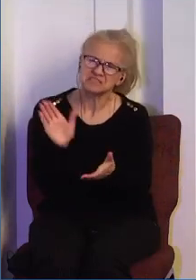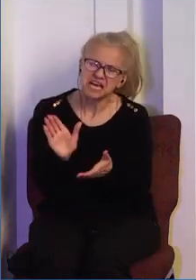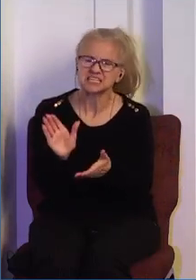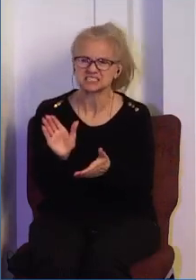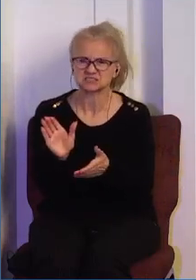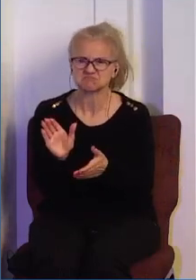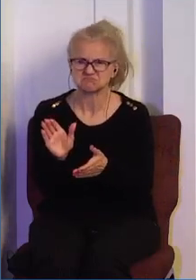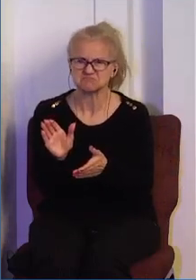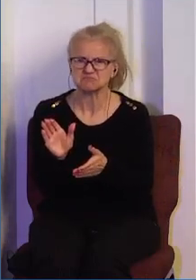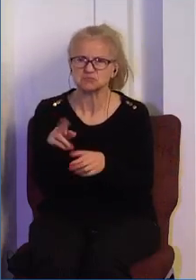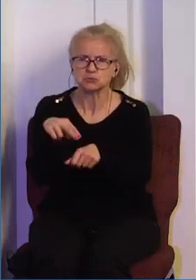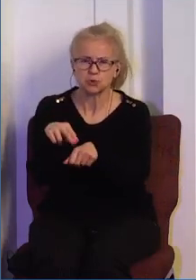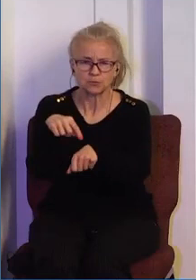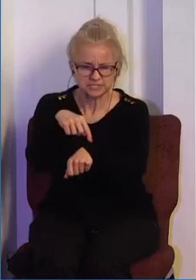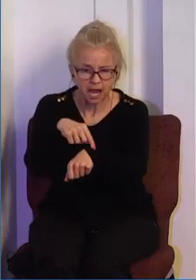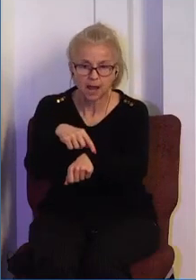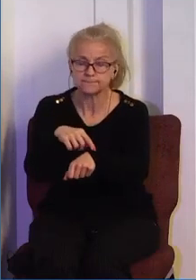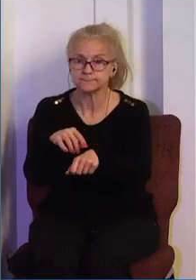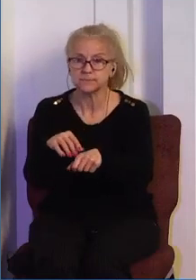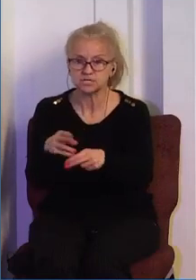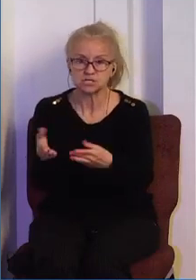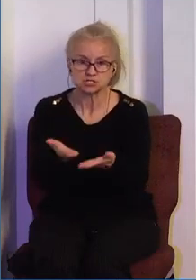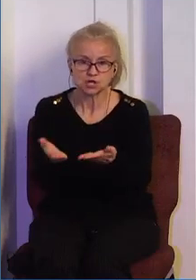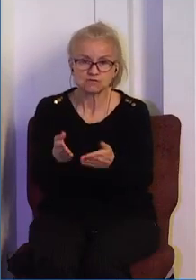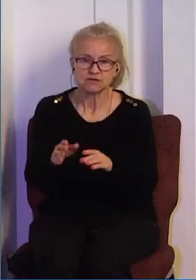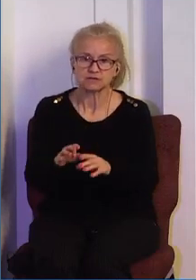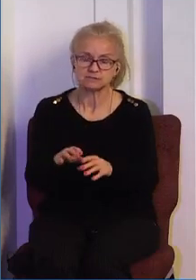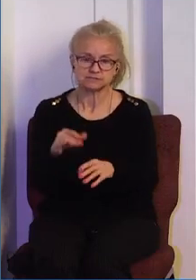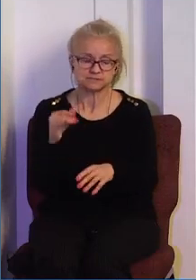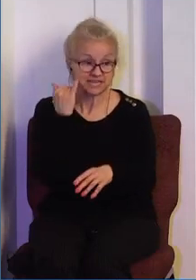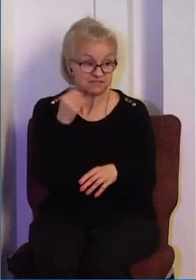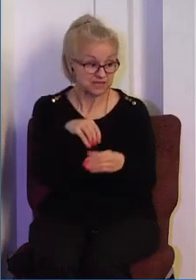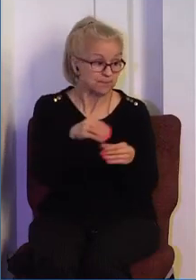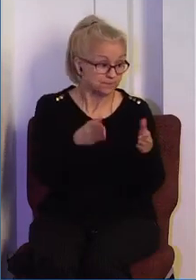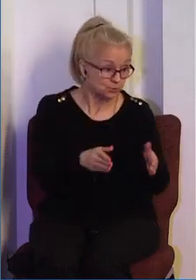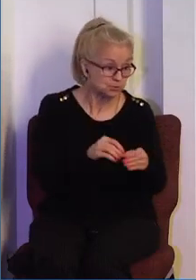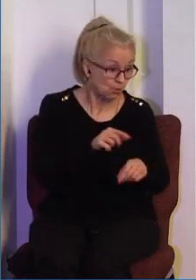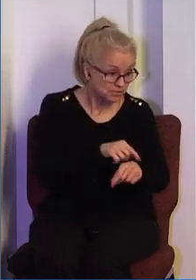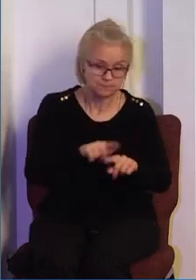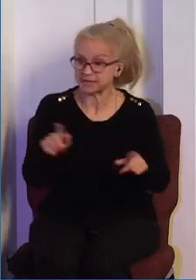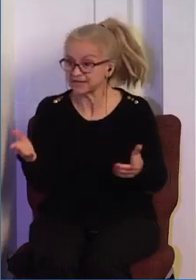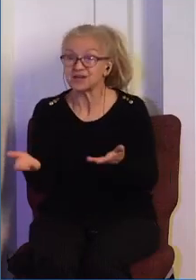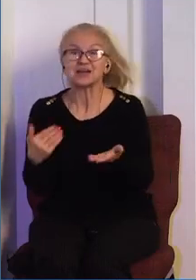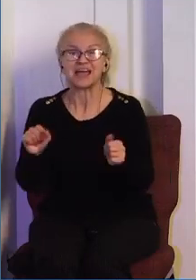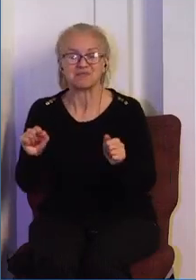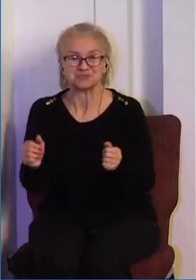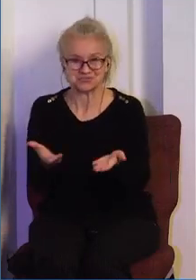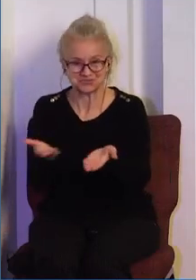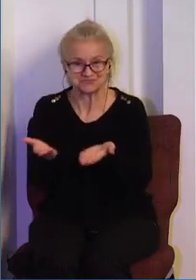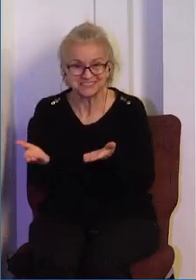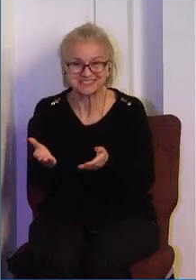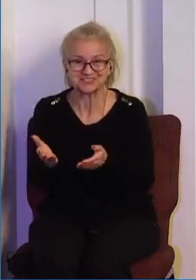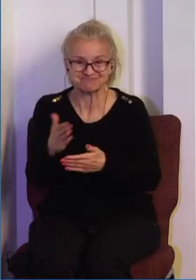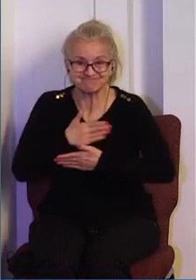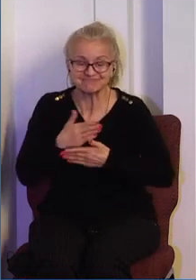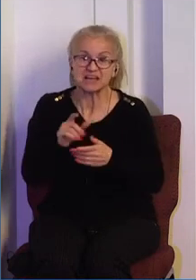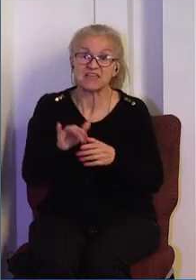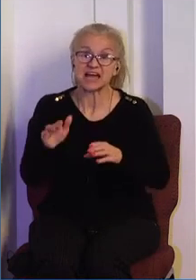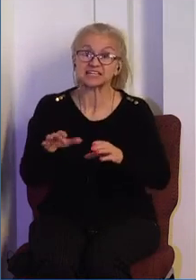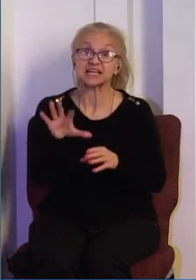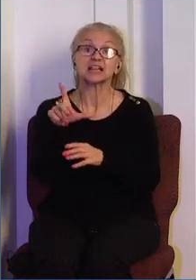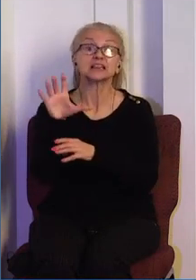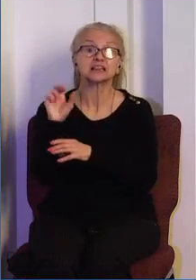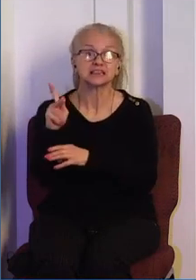would ordinarily have if we were in person, but we'll be able to interact a bit on the Zoom call. That link is in